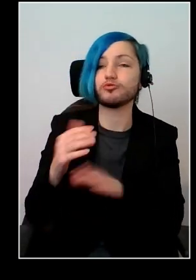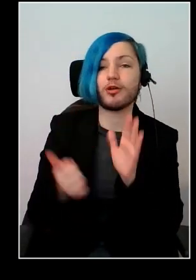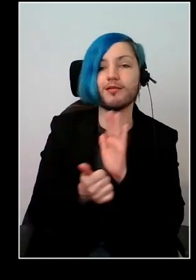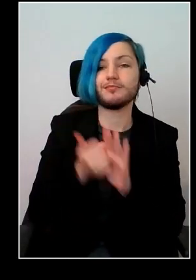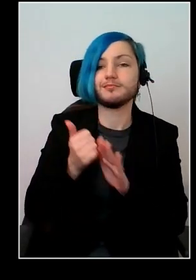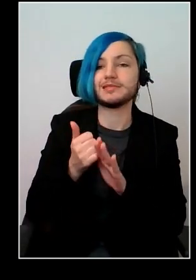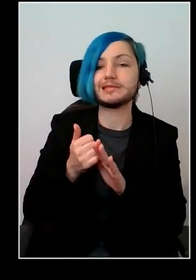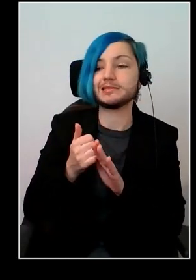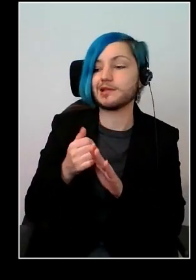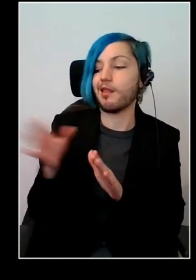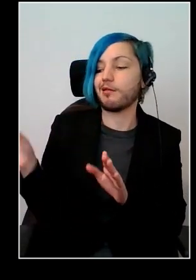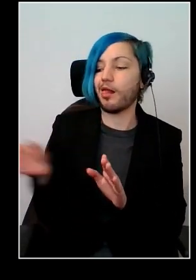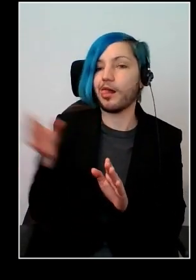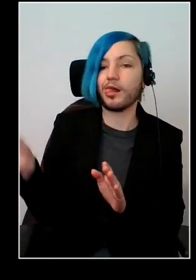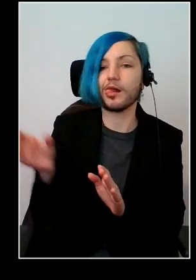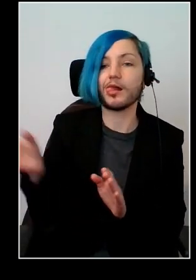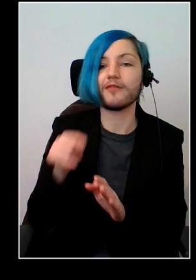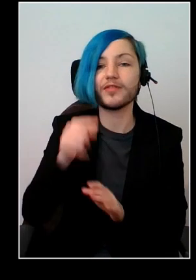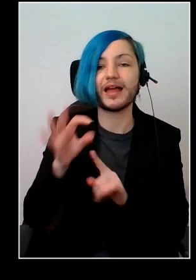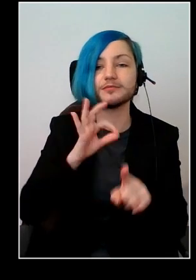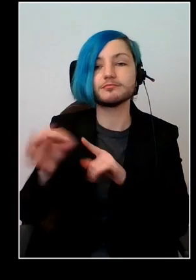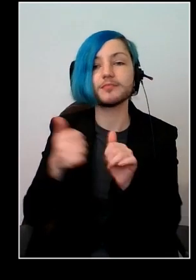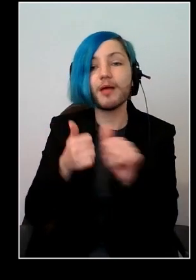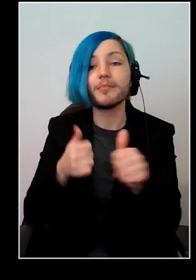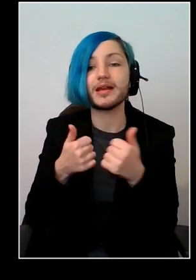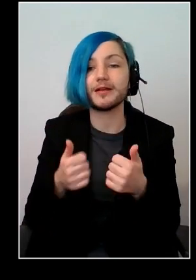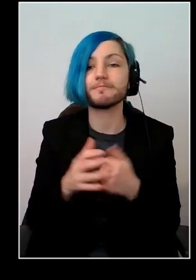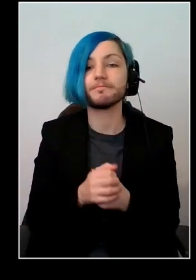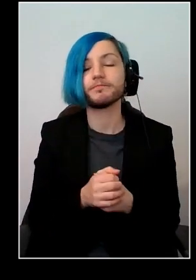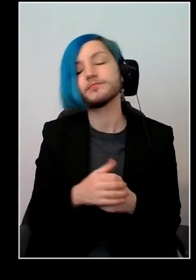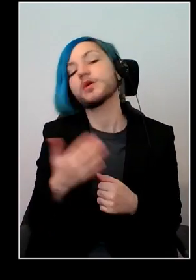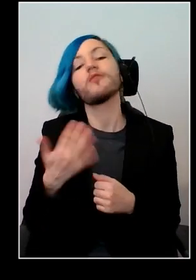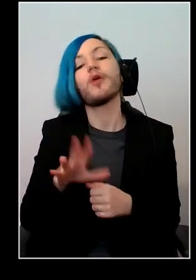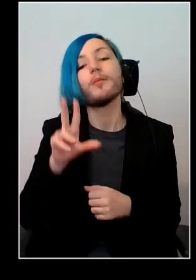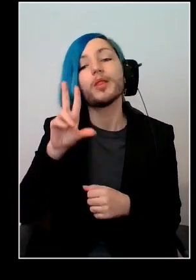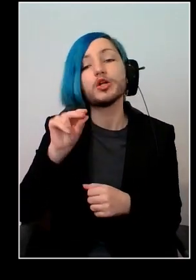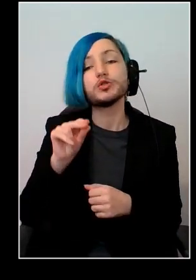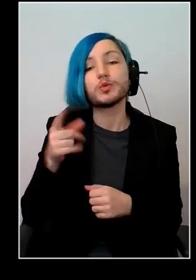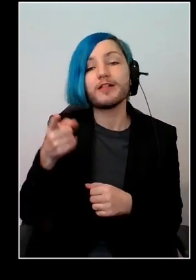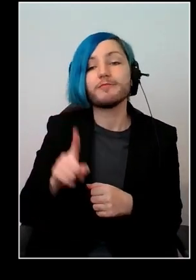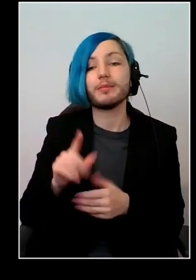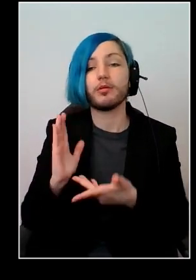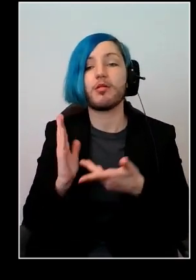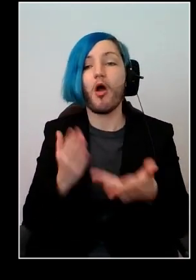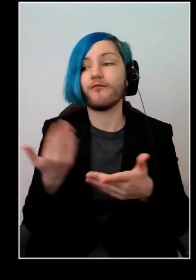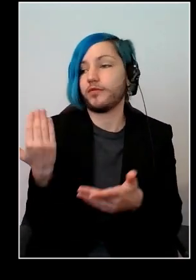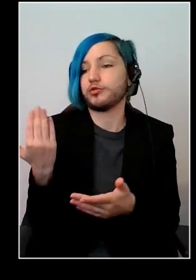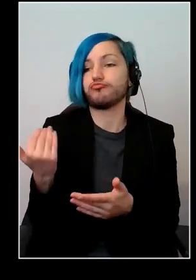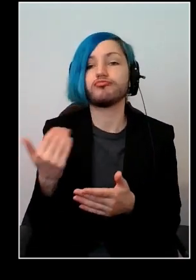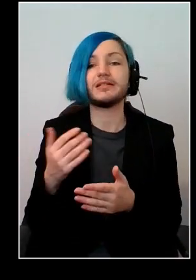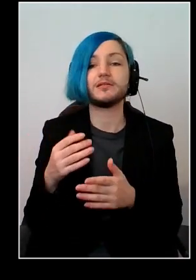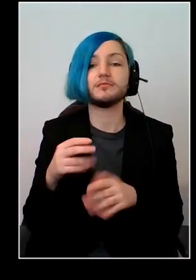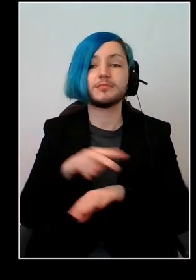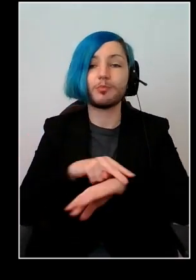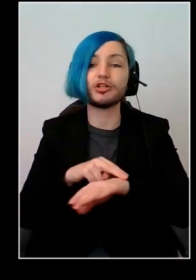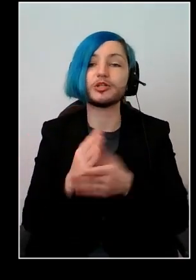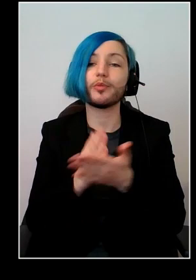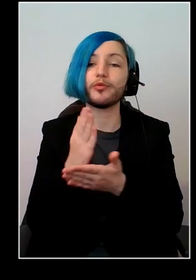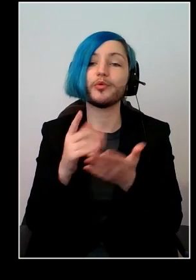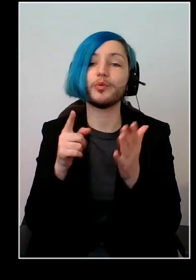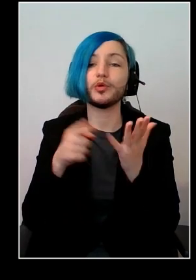company. Of the 12 people offered a recent apprenticeship at UniPress, half